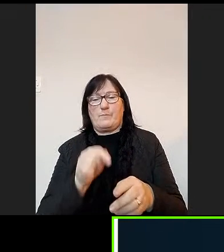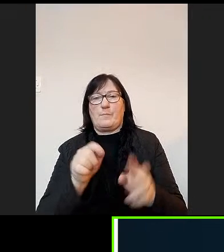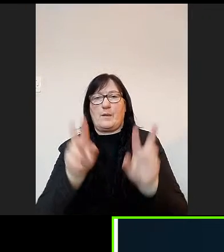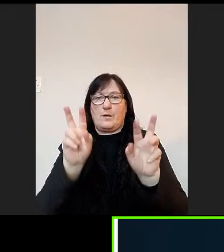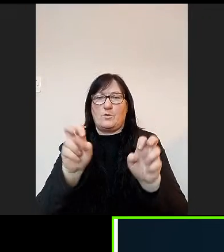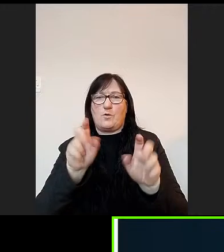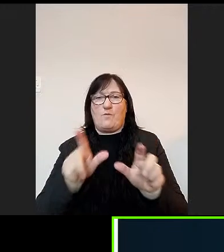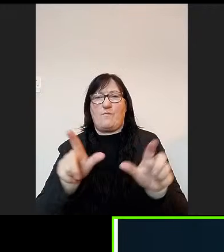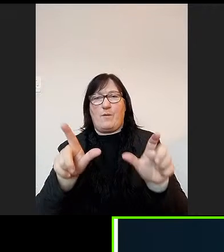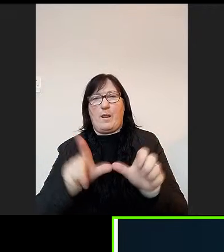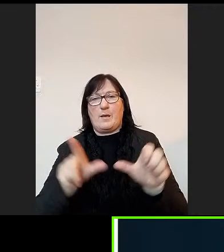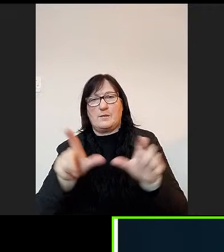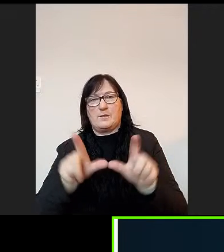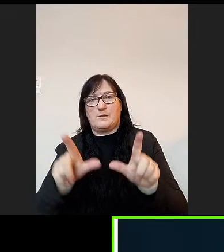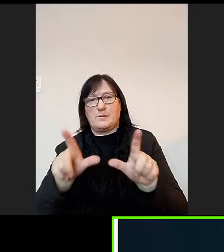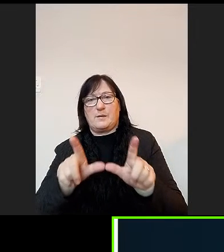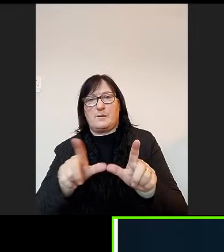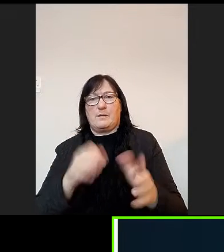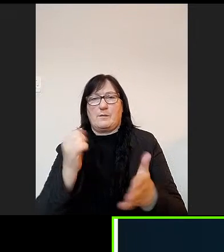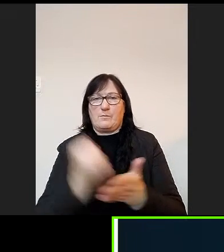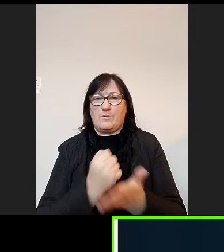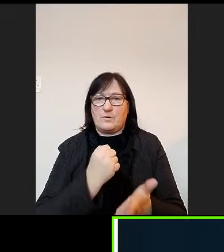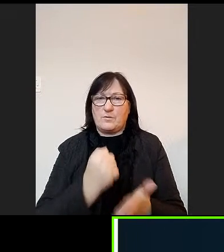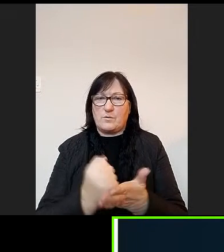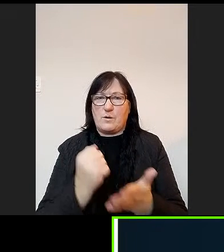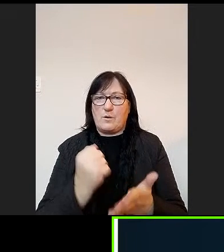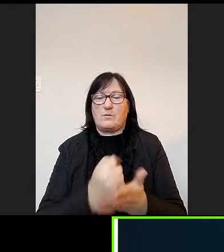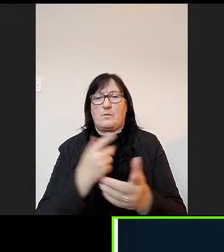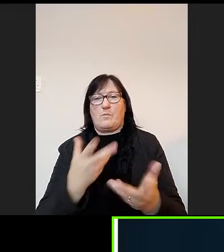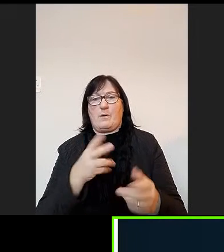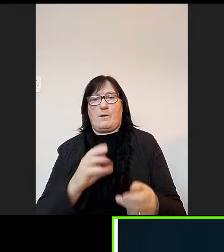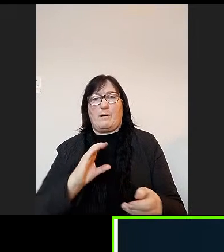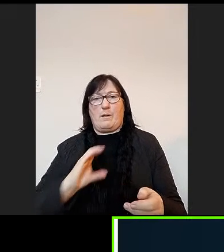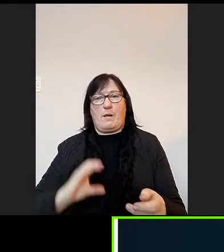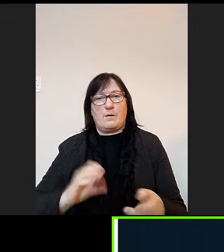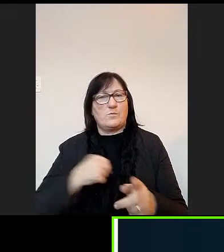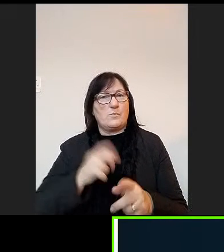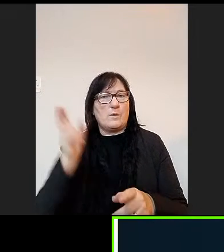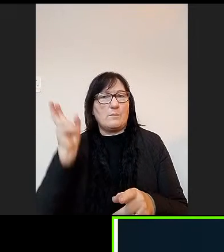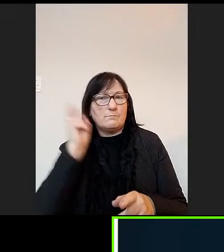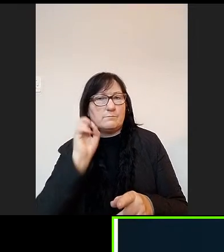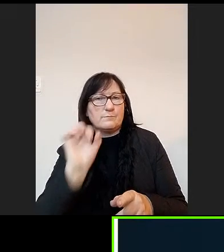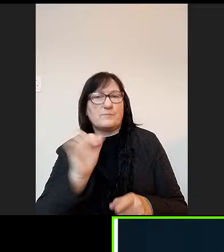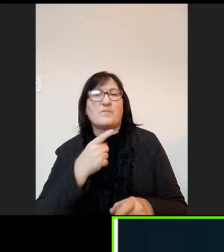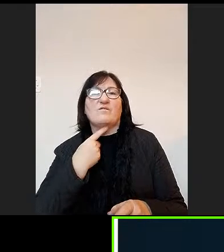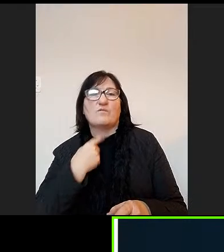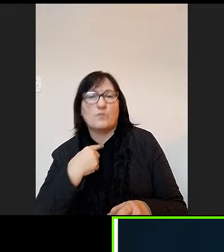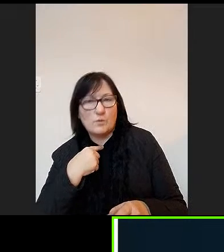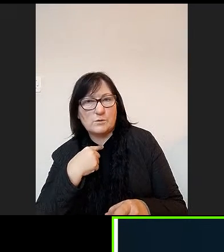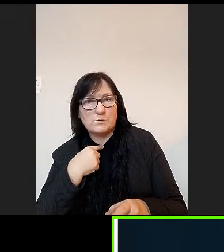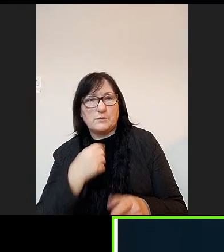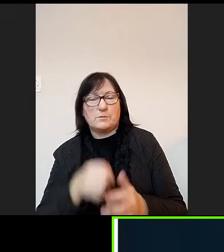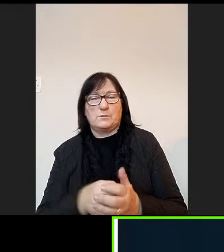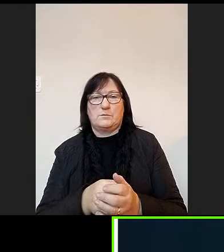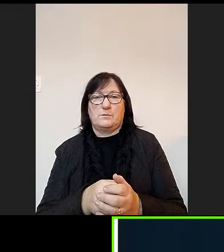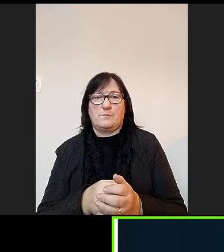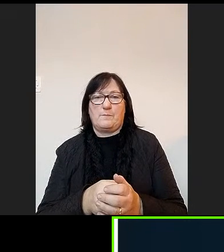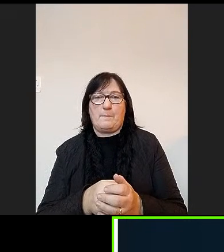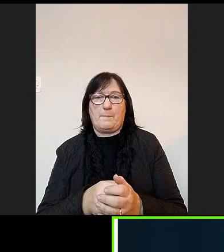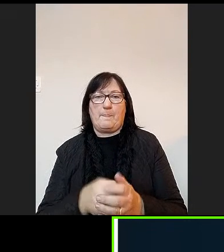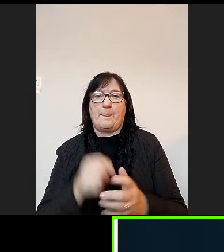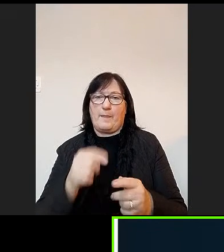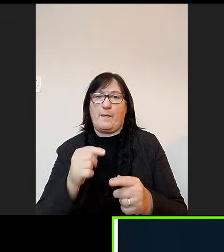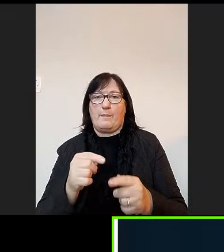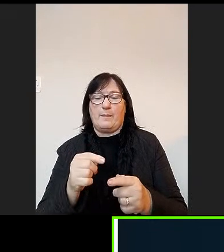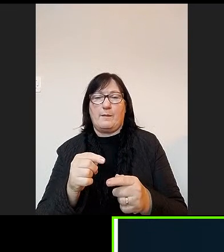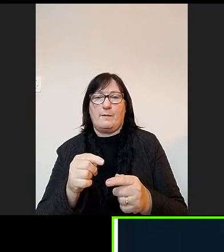where clients will be heard, will take their voice in this journey of repurposing our licensing, but